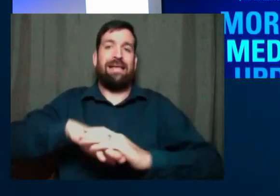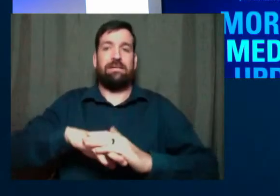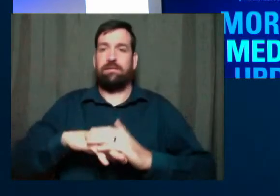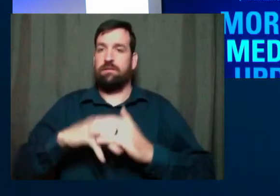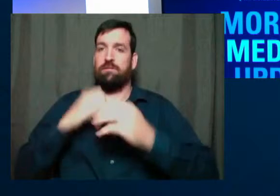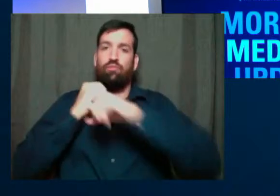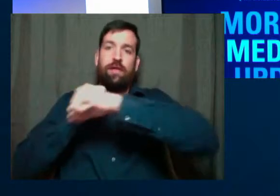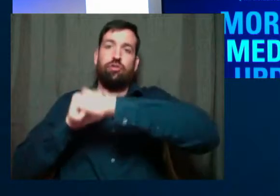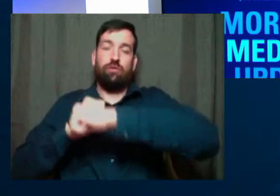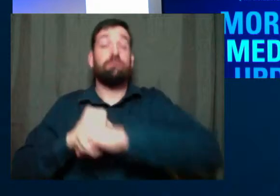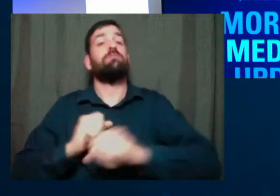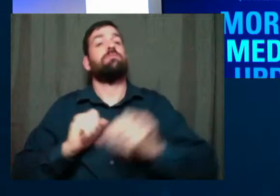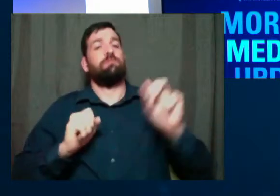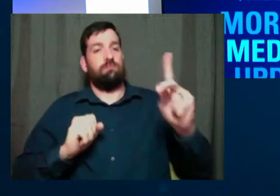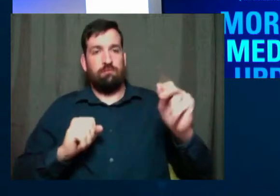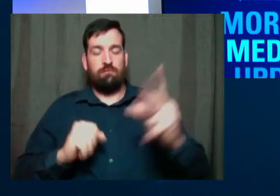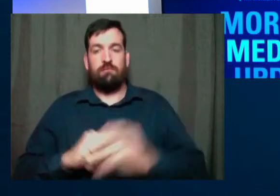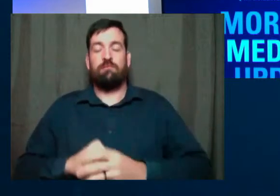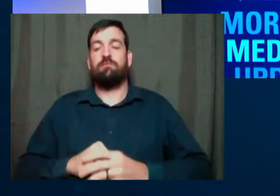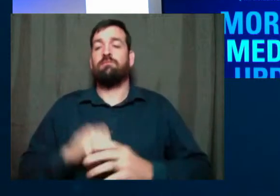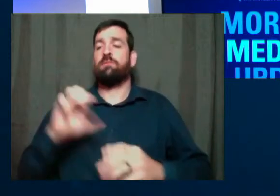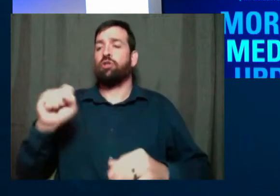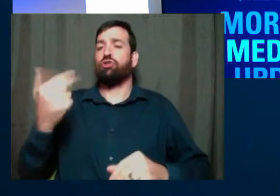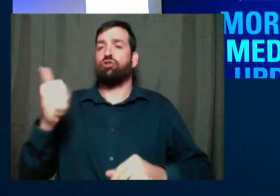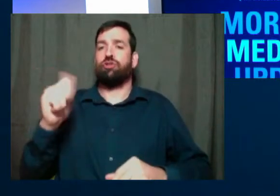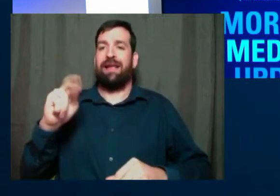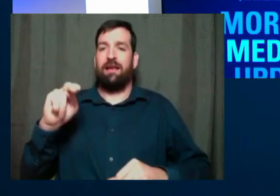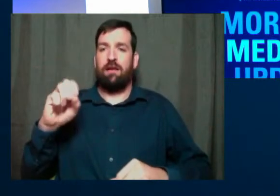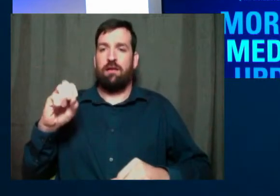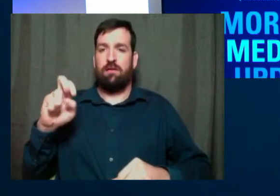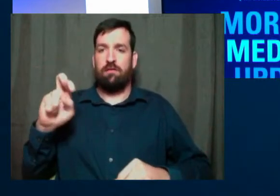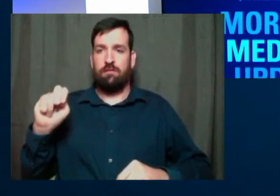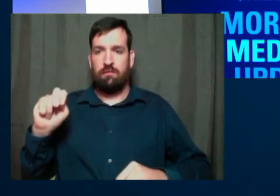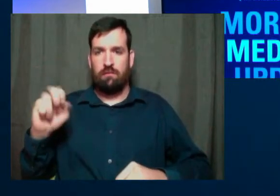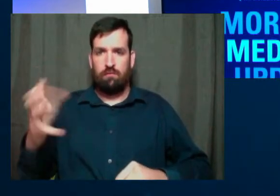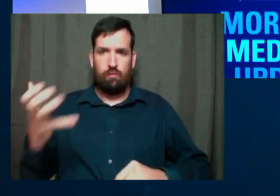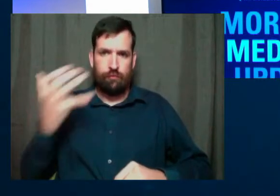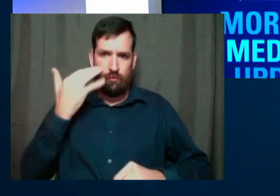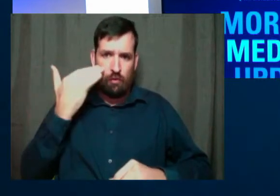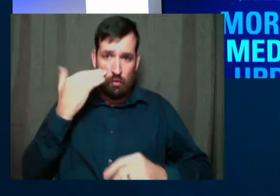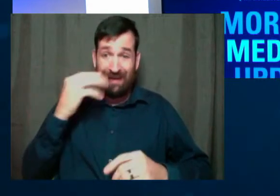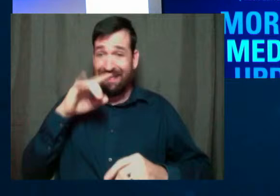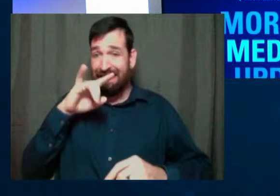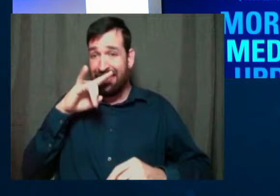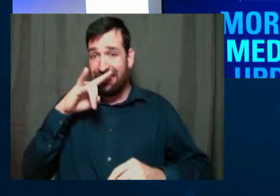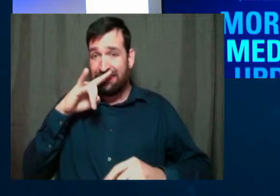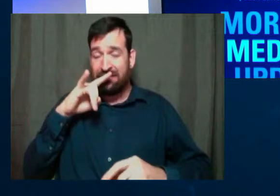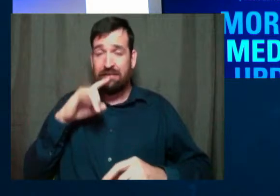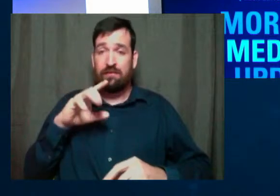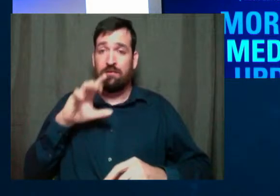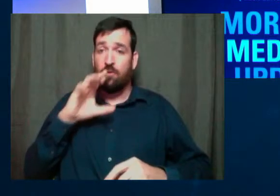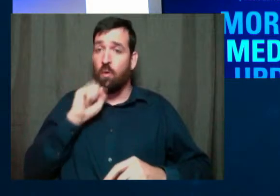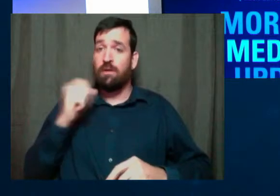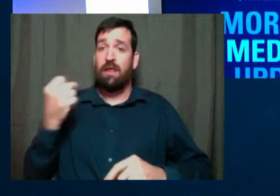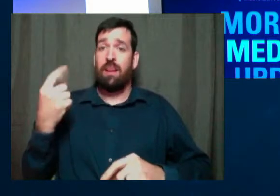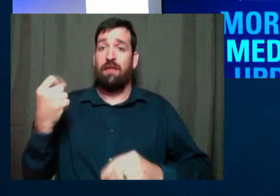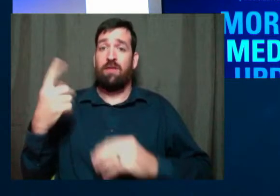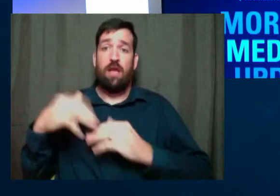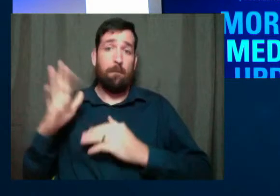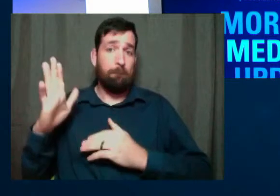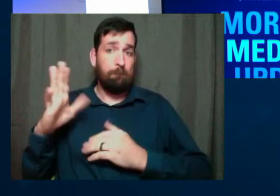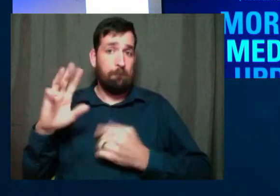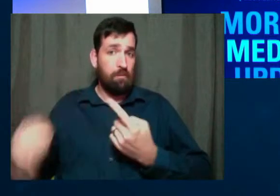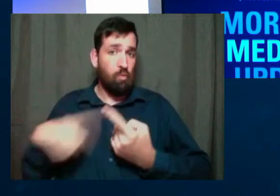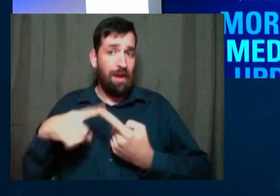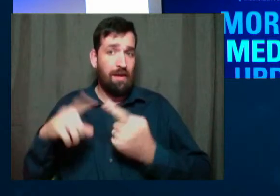right, just get it. All right, Shannon wants to know, any word on when kids 11 and up will be getting boosters? Do you think we'll